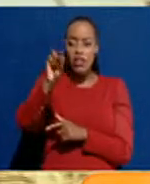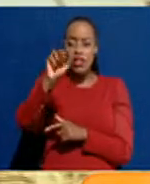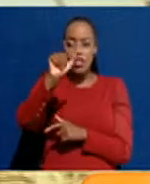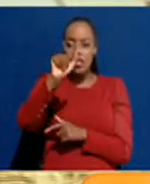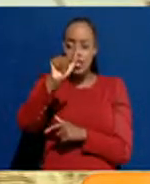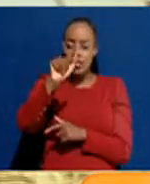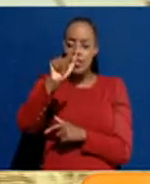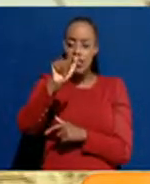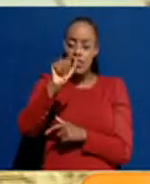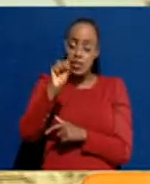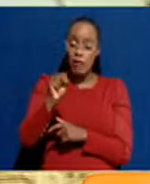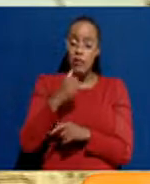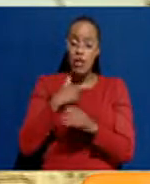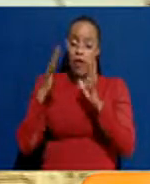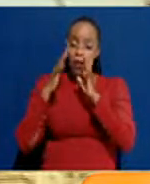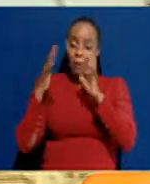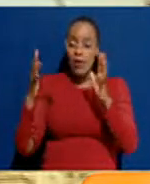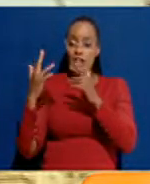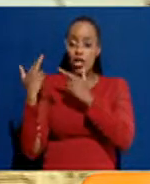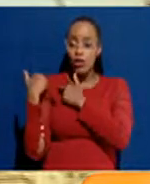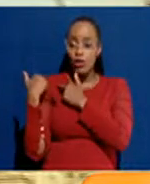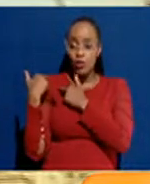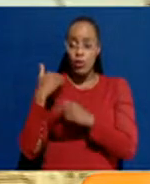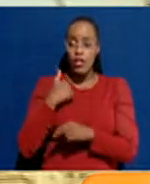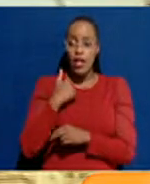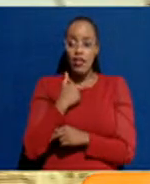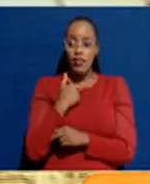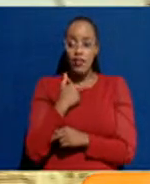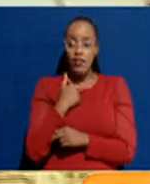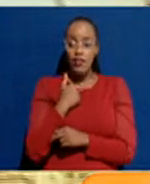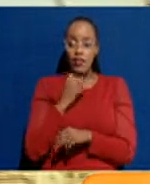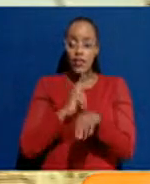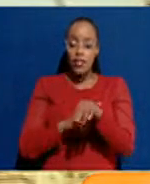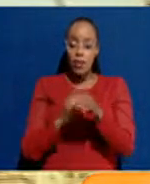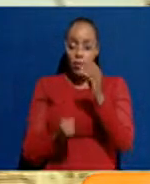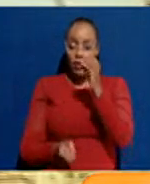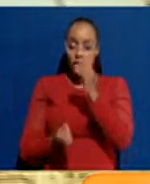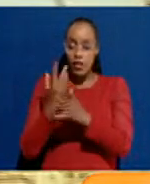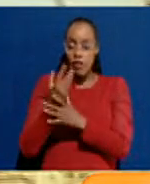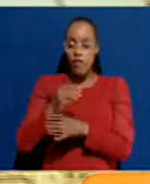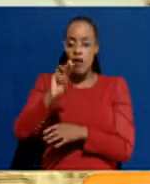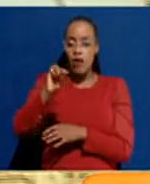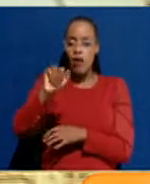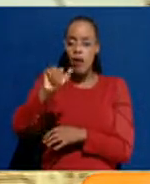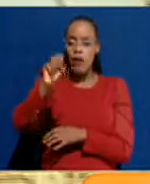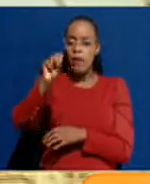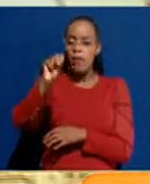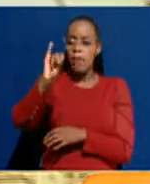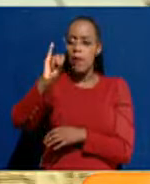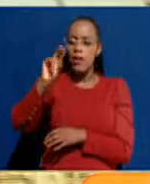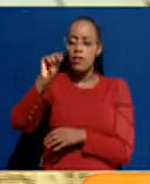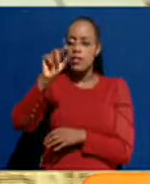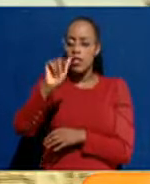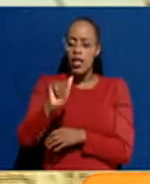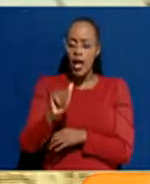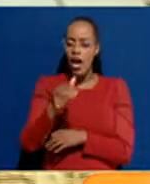the dams play a very big role in stabilizing the grid. When you are generating from Masinga and all these dams, Tarkwel, Kiambera, and all of them. They